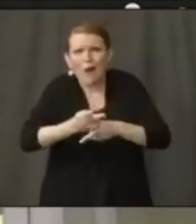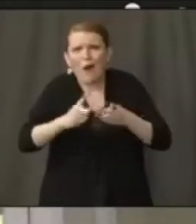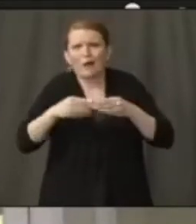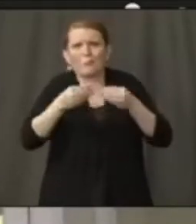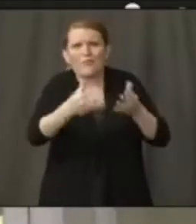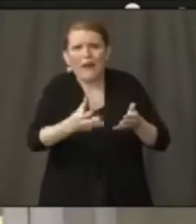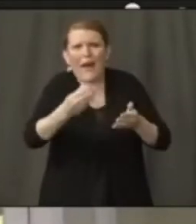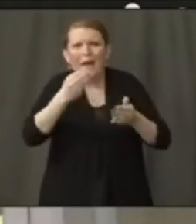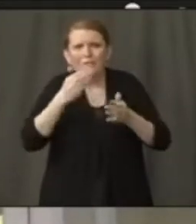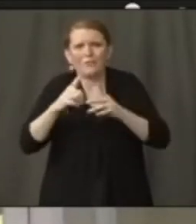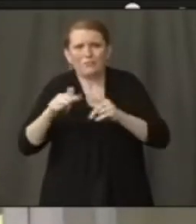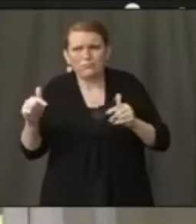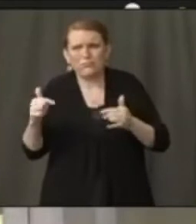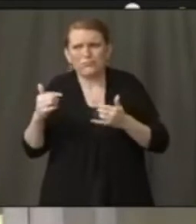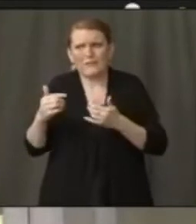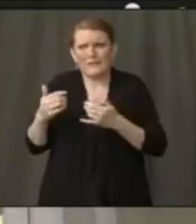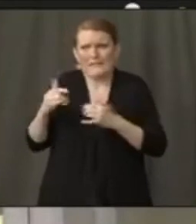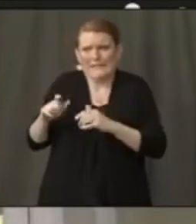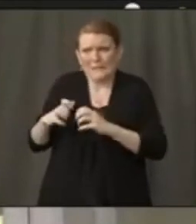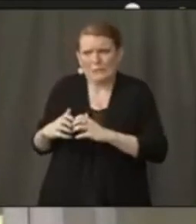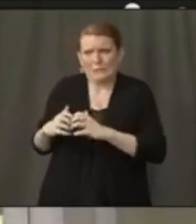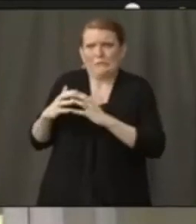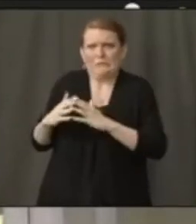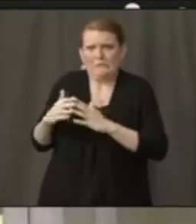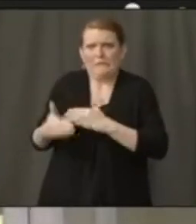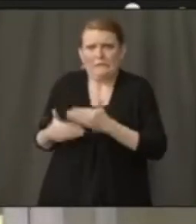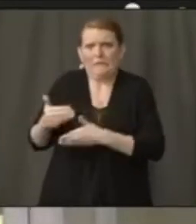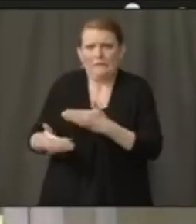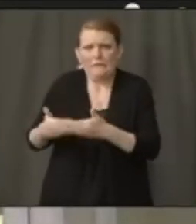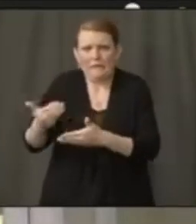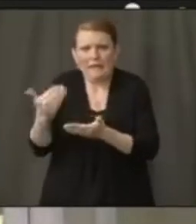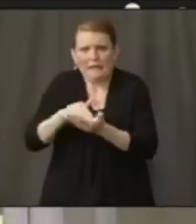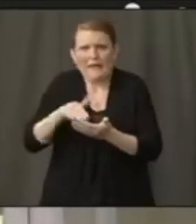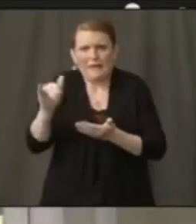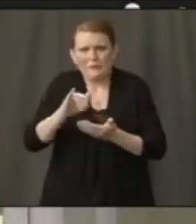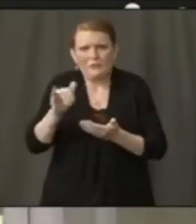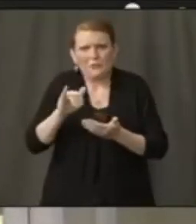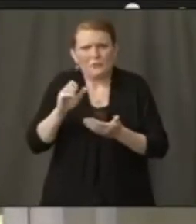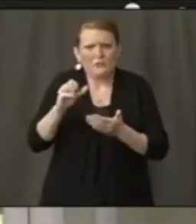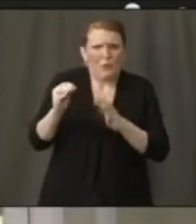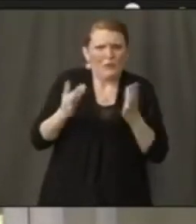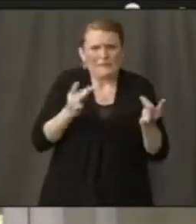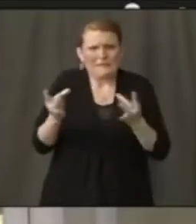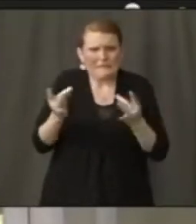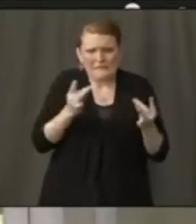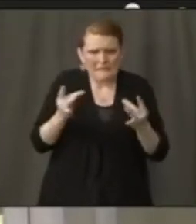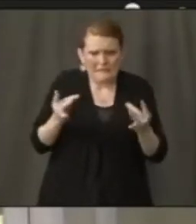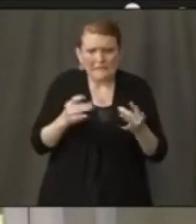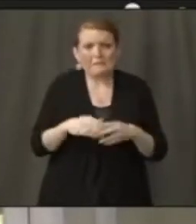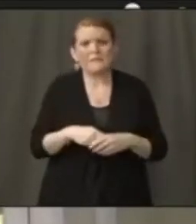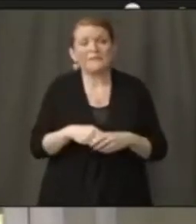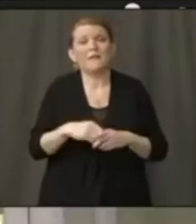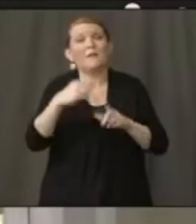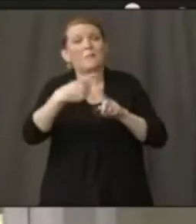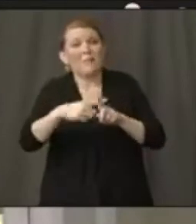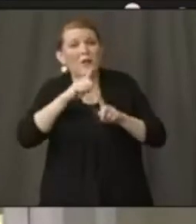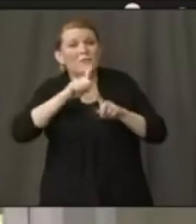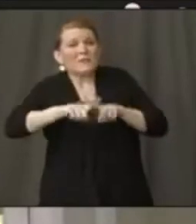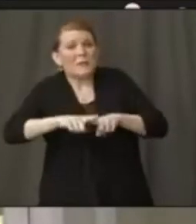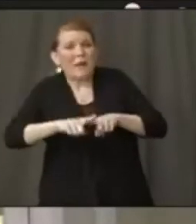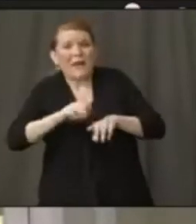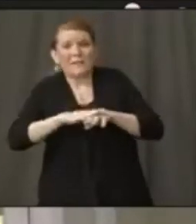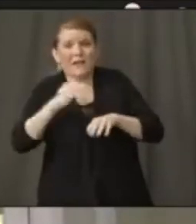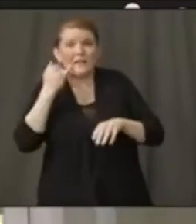of hotels and casinos will dictate the number of people we will be asked to serve. We need to trust the great businesses